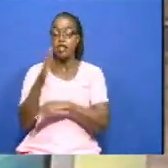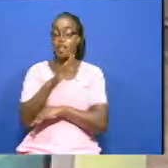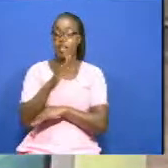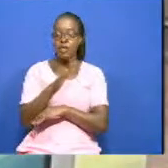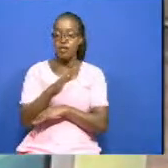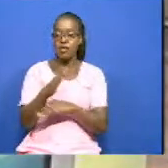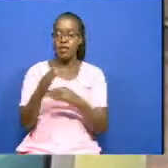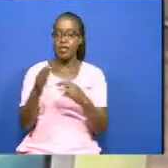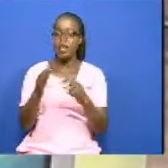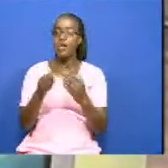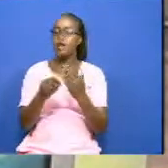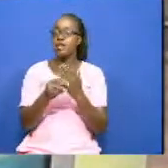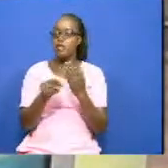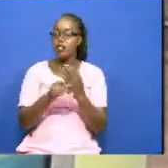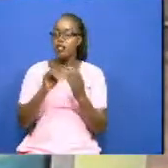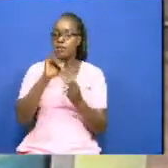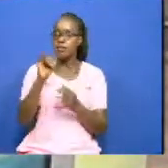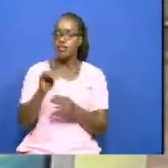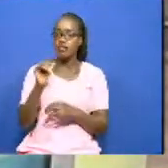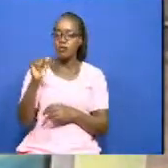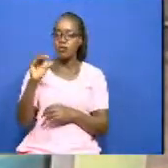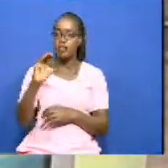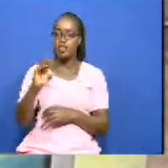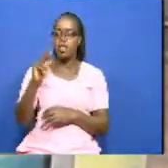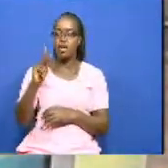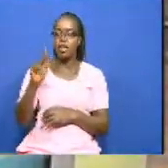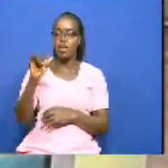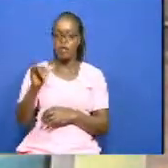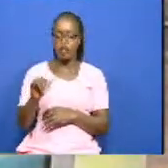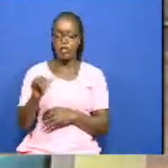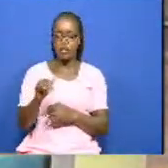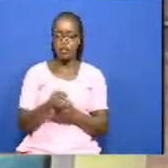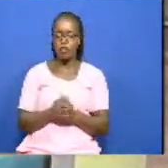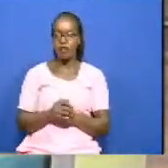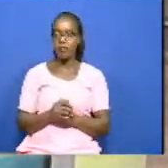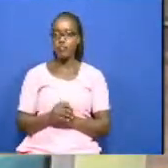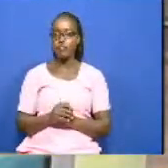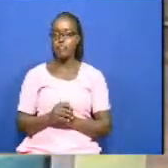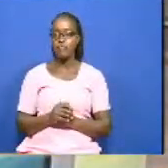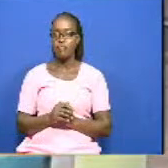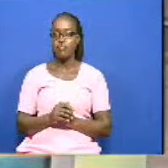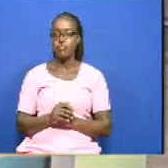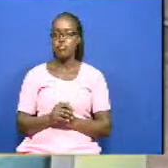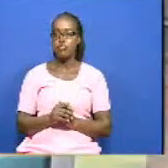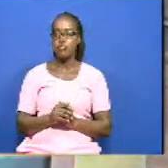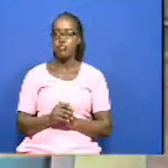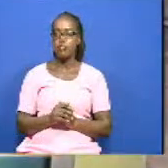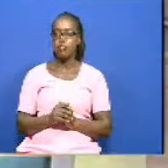Jacky Wambiru. Our sign language interpreter has been Lensa Odingo. Enjoy the rest of the day.